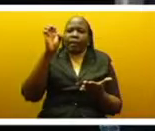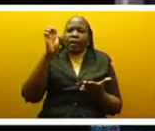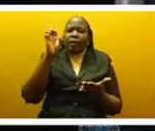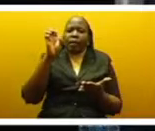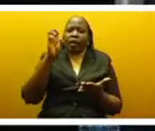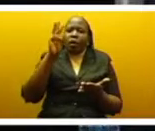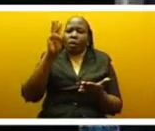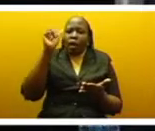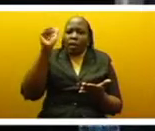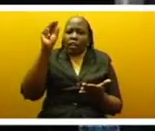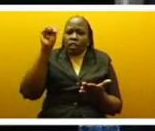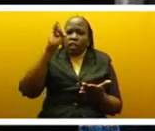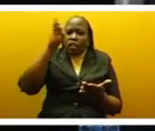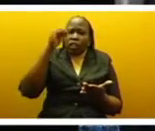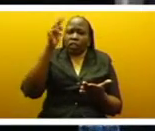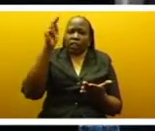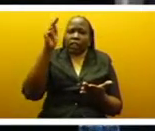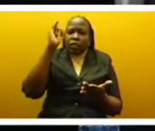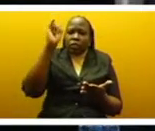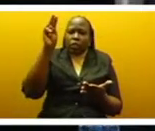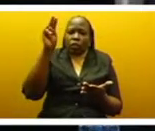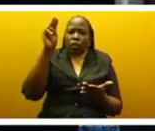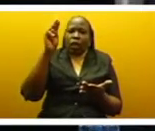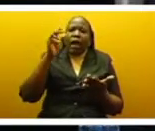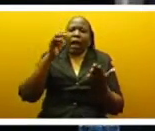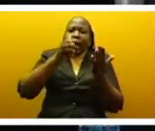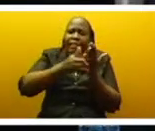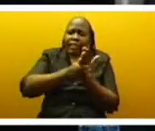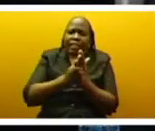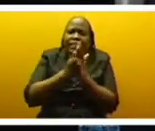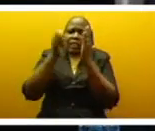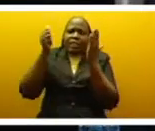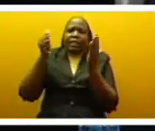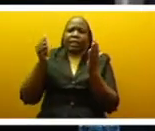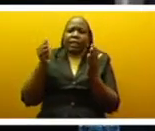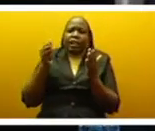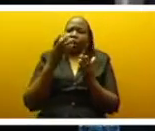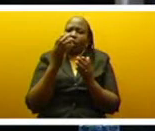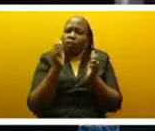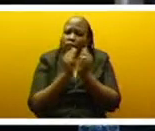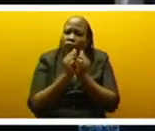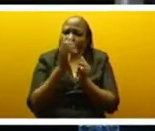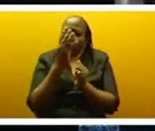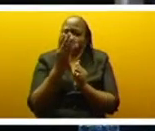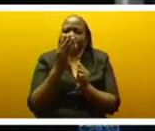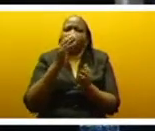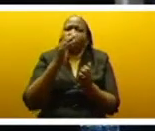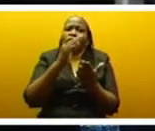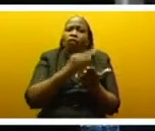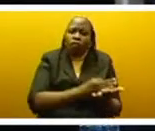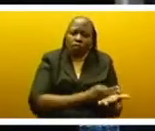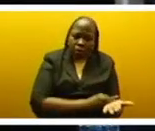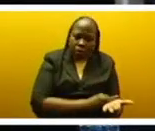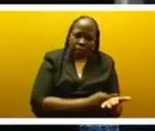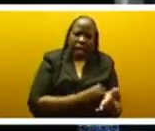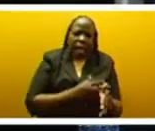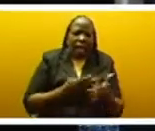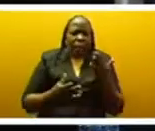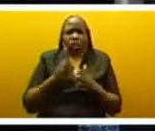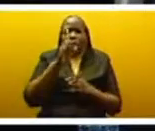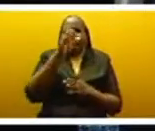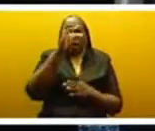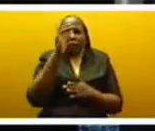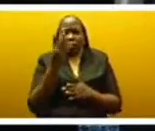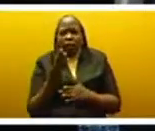She attaches 14 forms. That's about a quarter or 30% of the forms that you asked